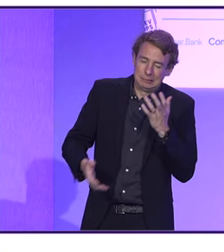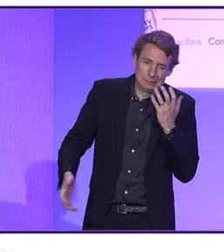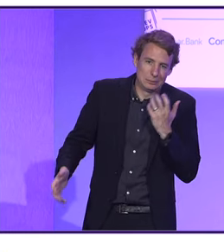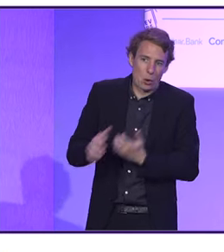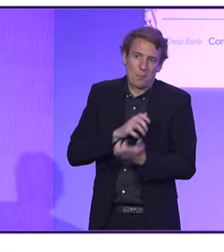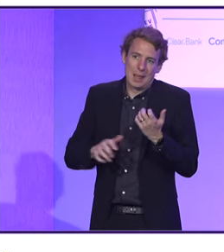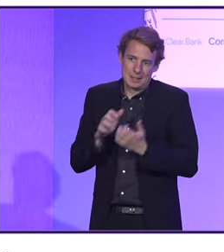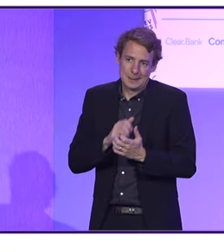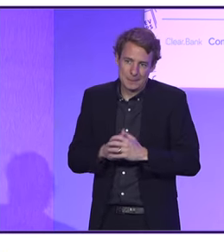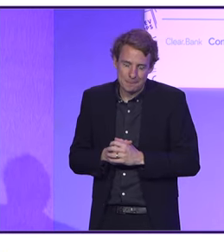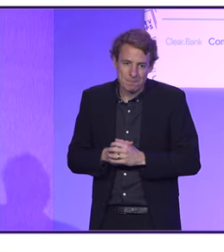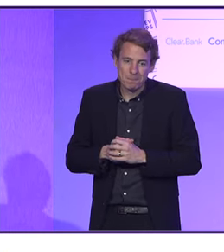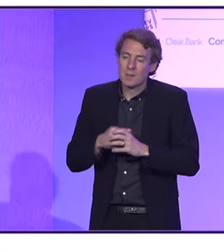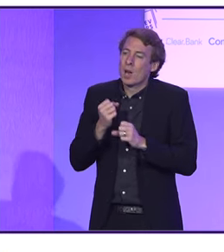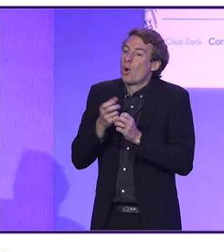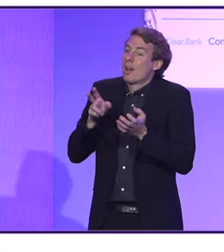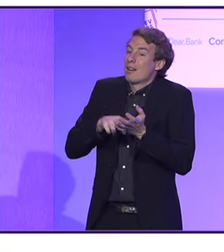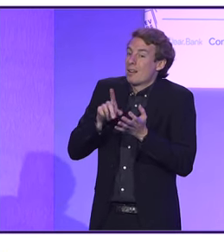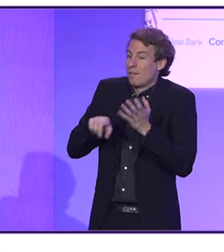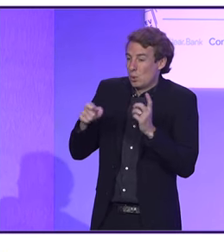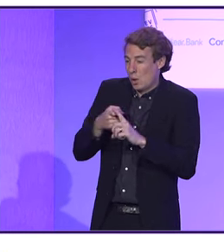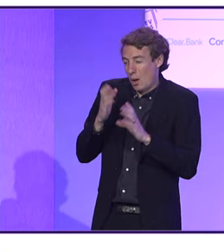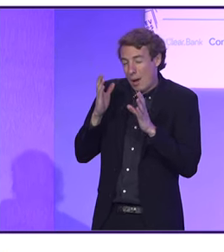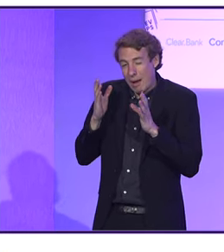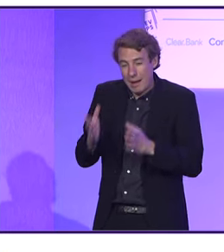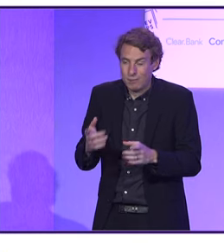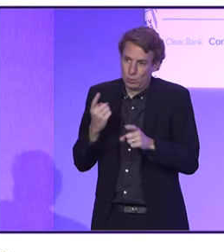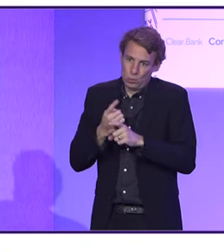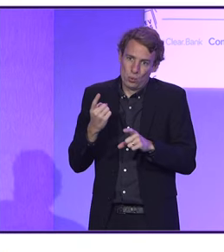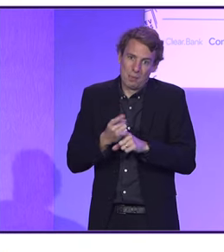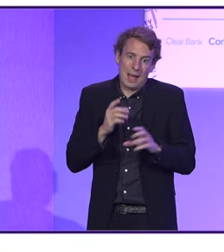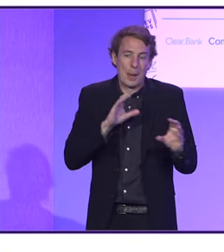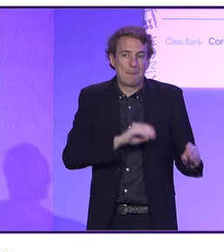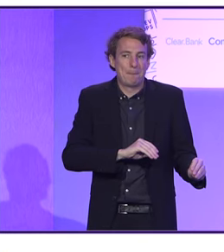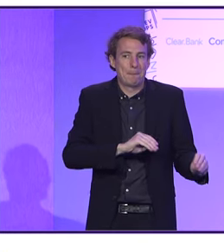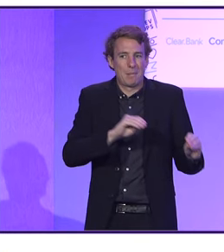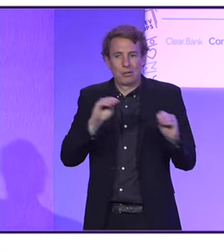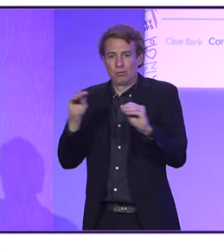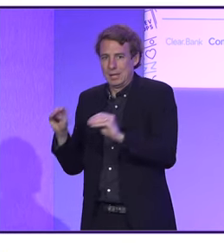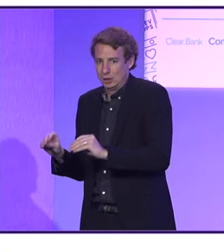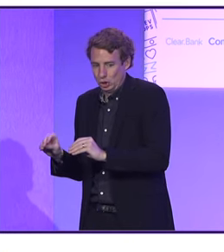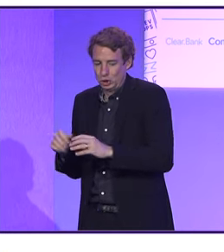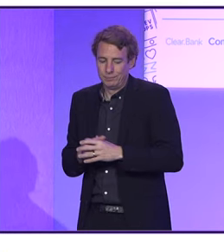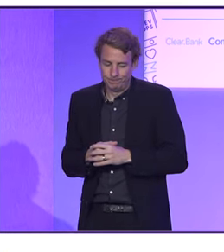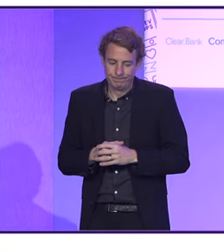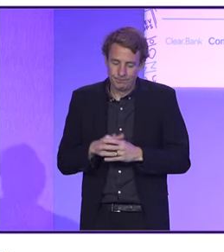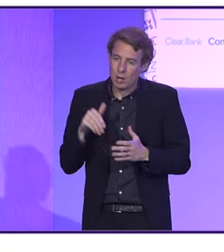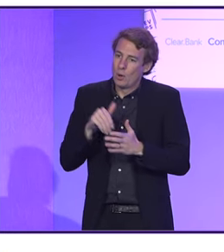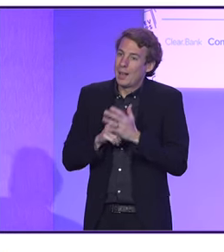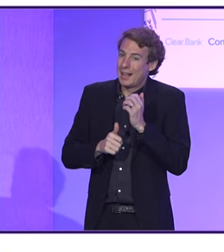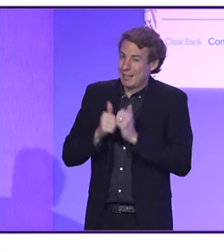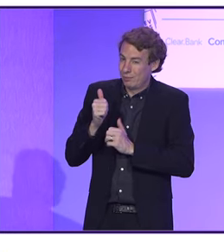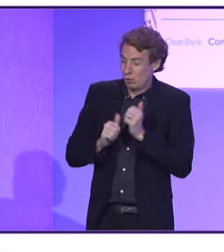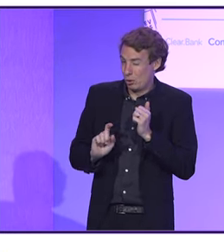can't talk about the history of GovUK, sadly, without talking about migrations. So the first infrastructure migration we did